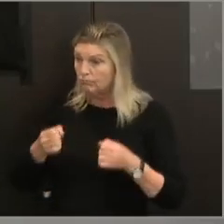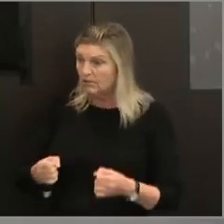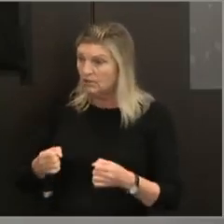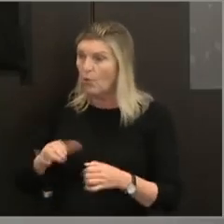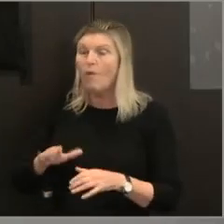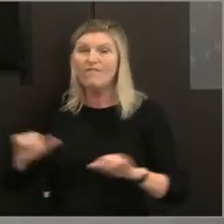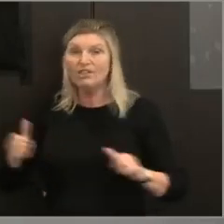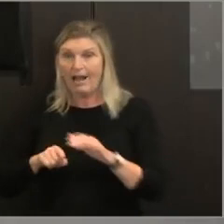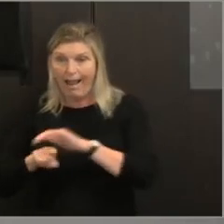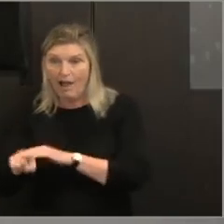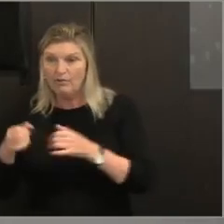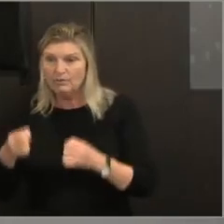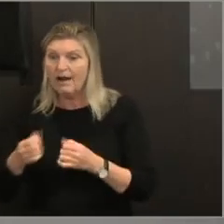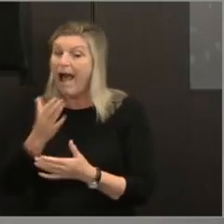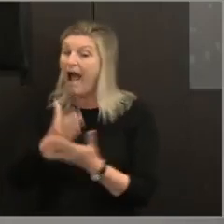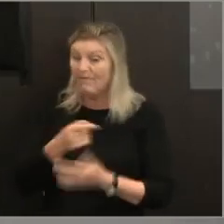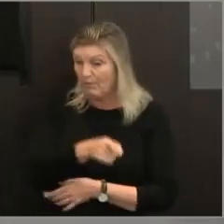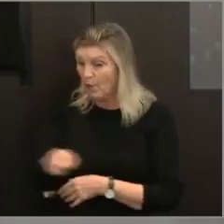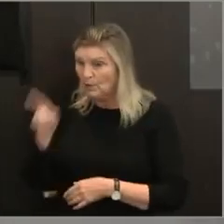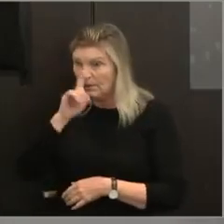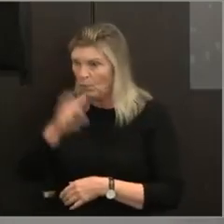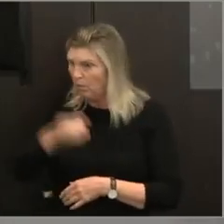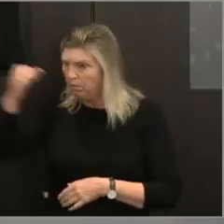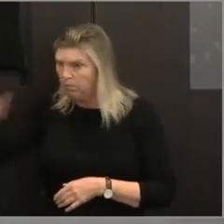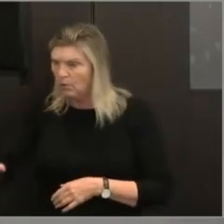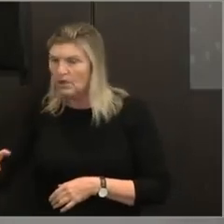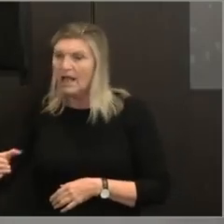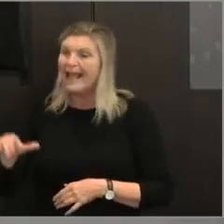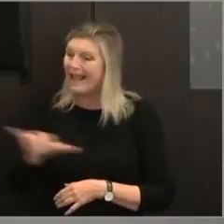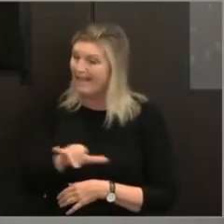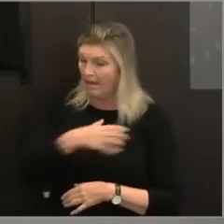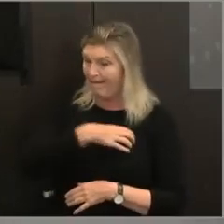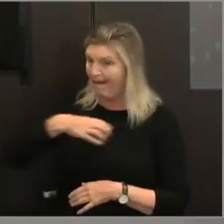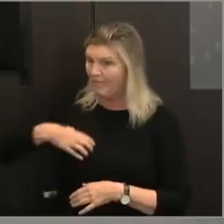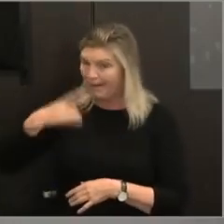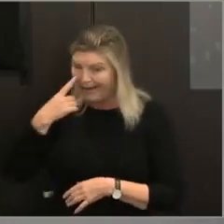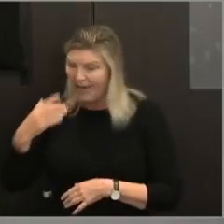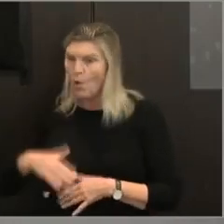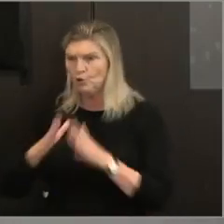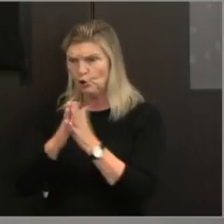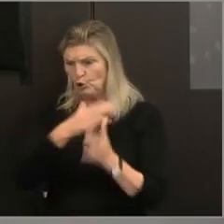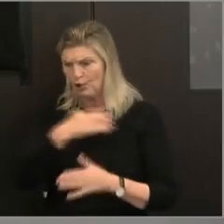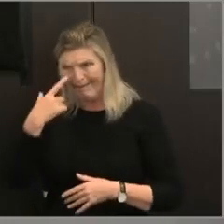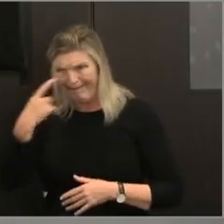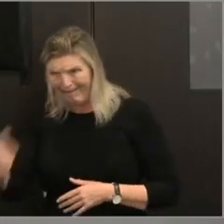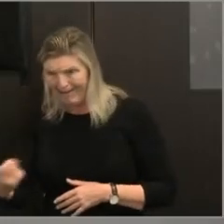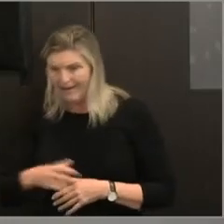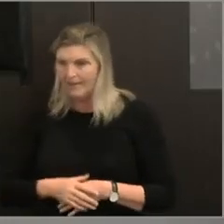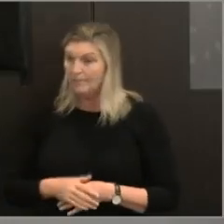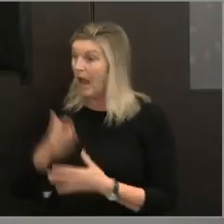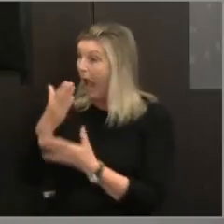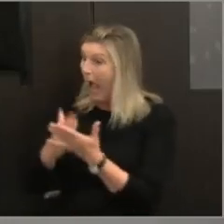were placed in state or church care as children, and over half of them were abused in